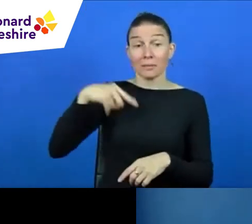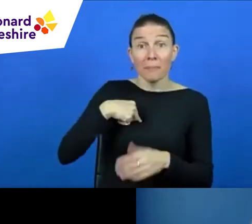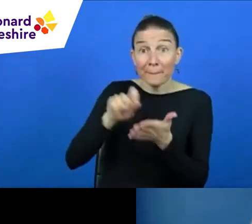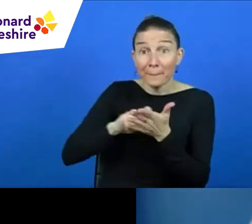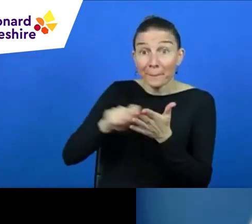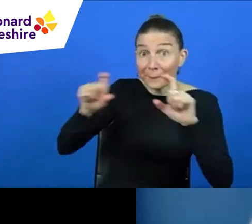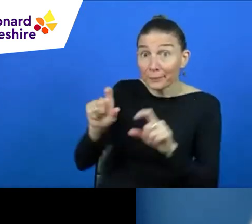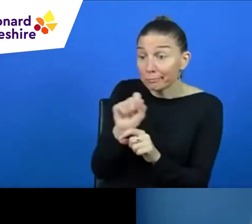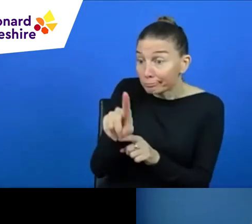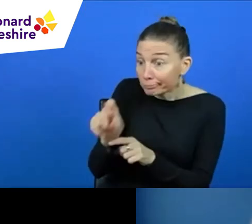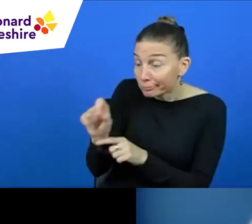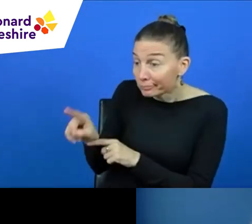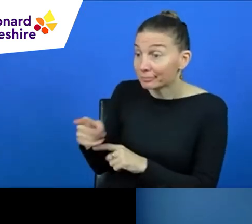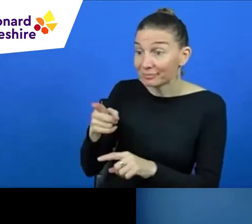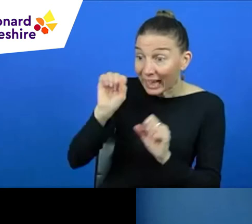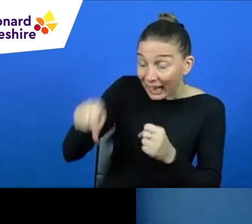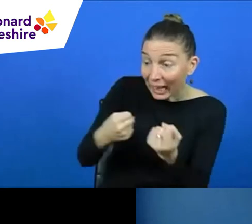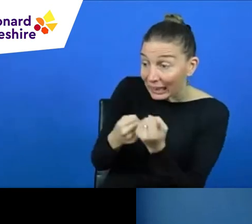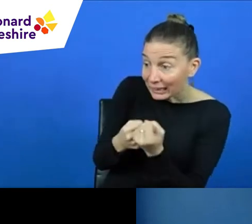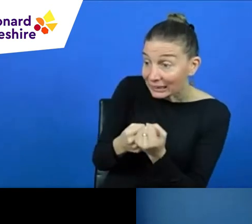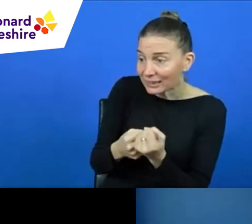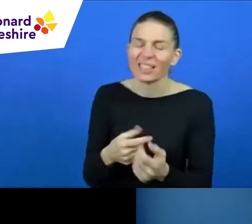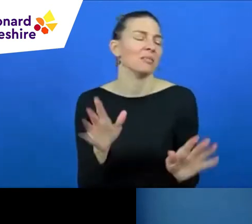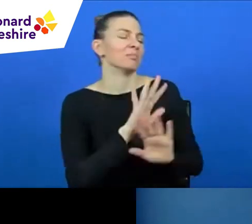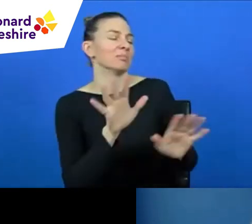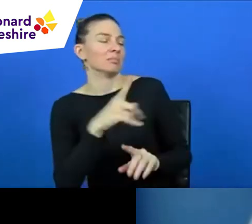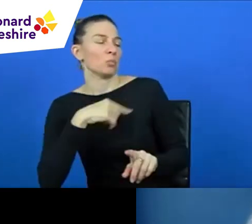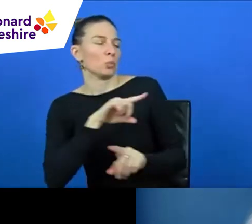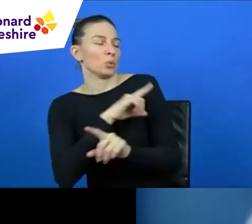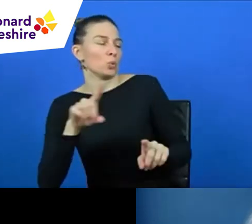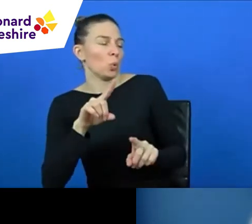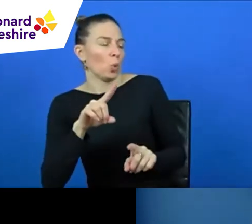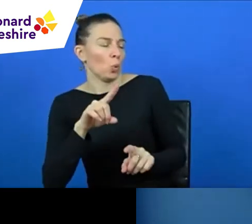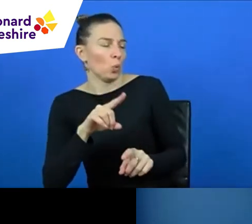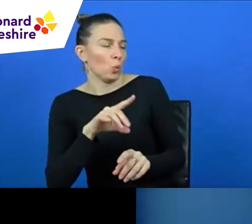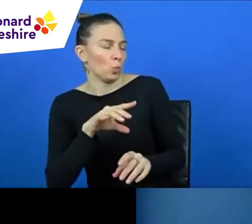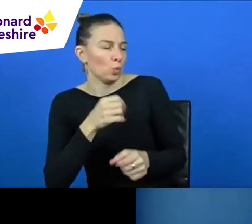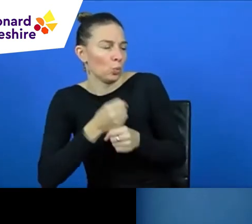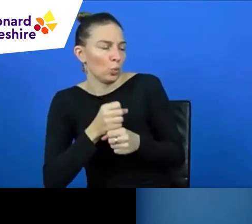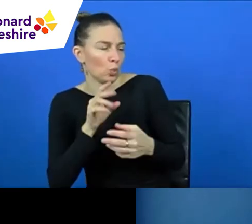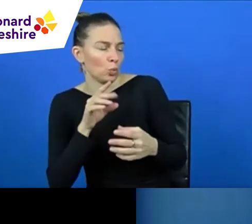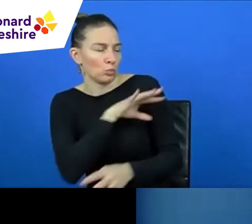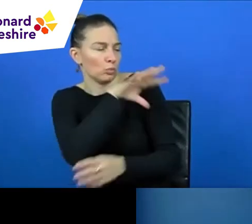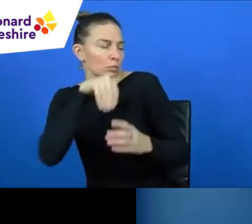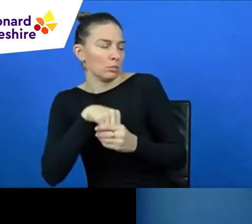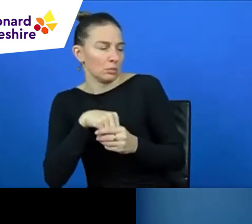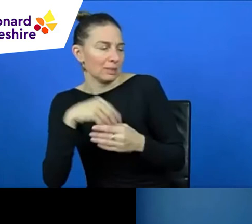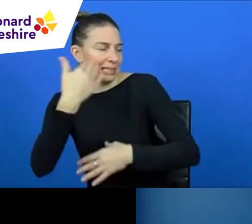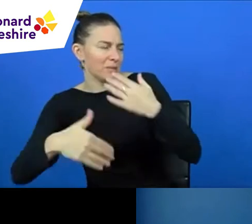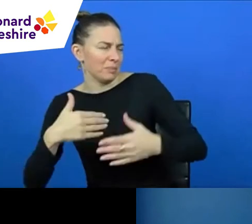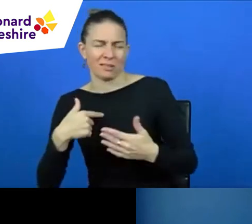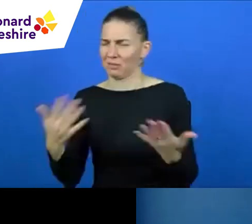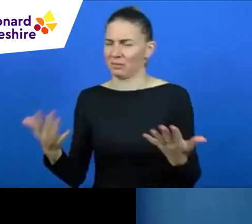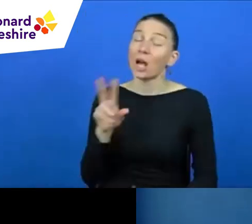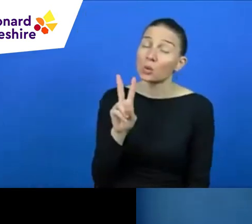like, no, we don't do disability. Now that was in 2001. I mean, like, what do you mean you don't do disability? And before we launched the